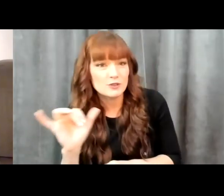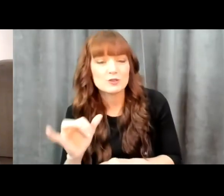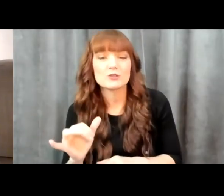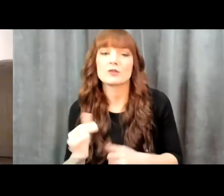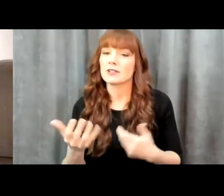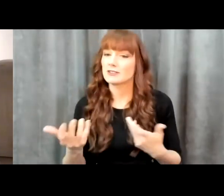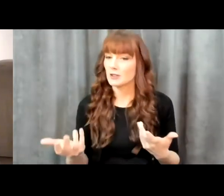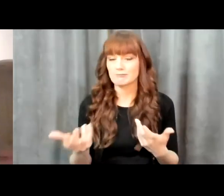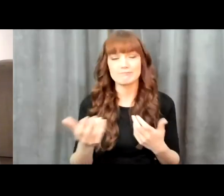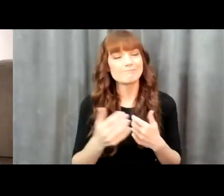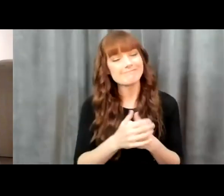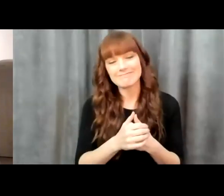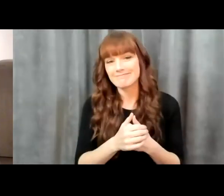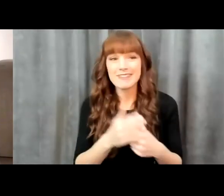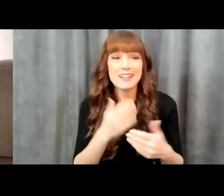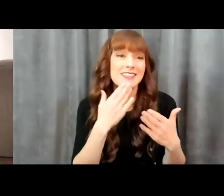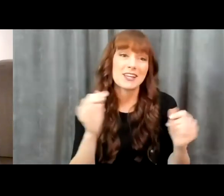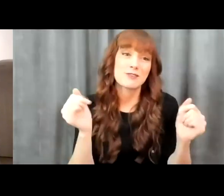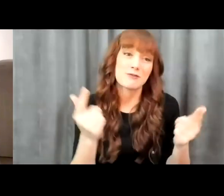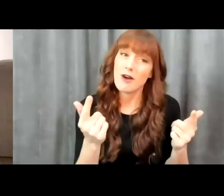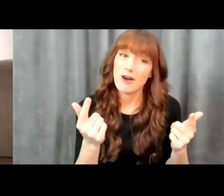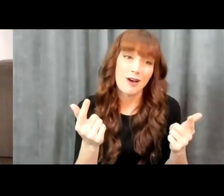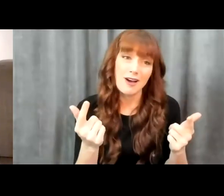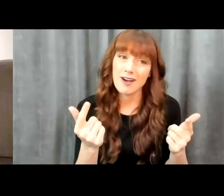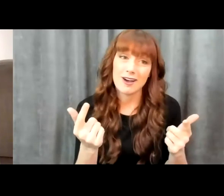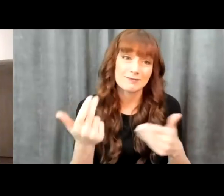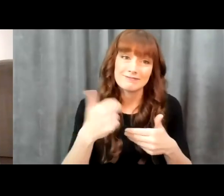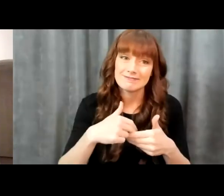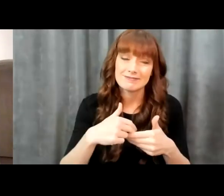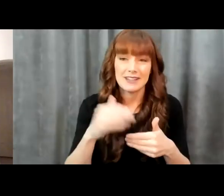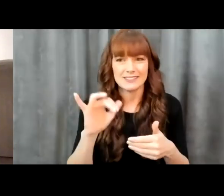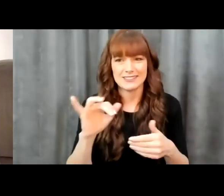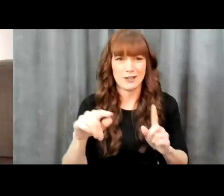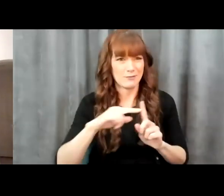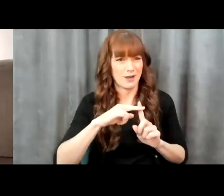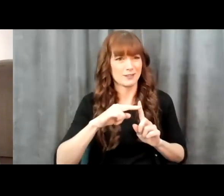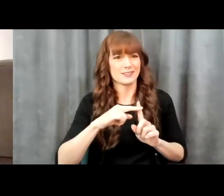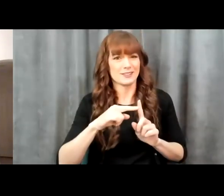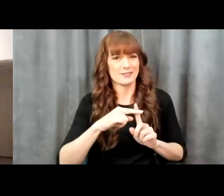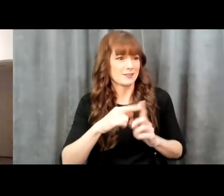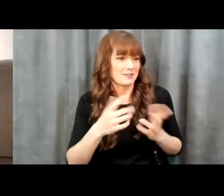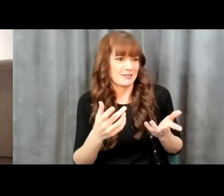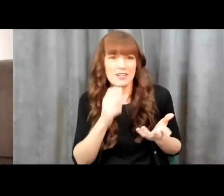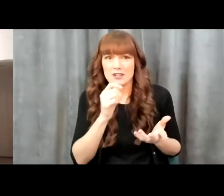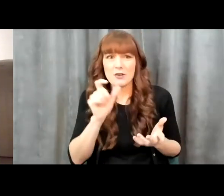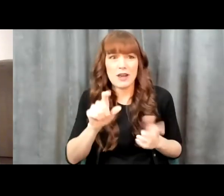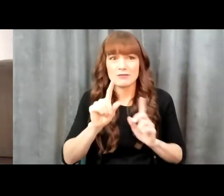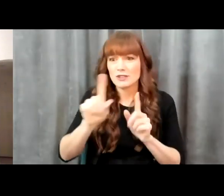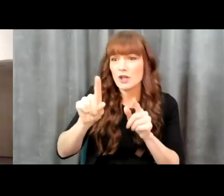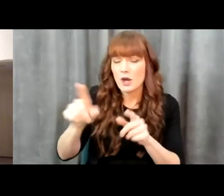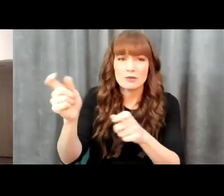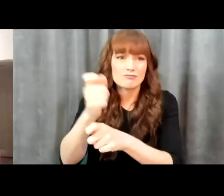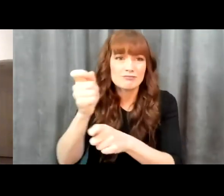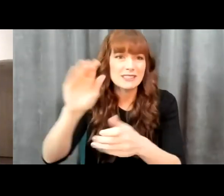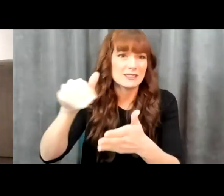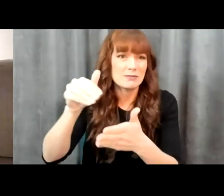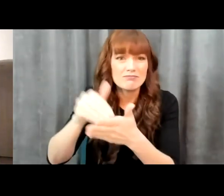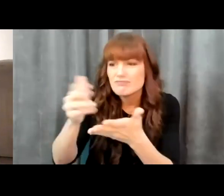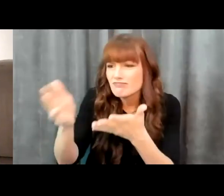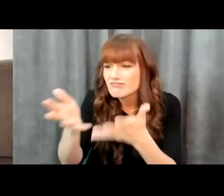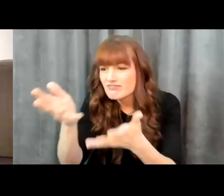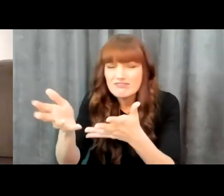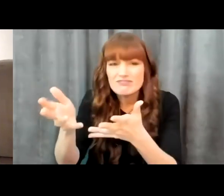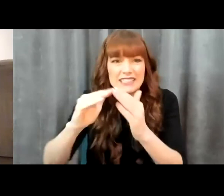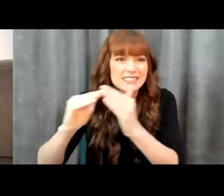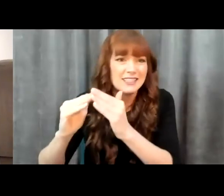And so thank you all for being a part of it. That's the other upside to this is you don't have to be at a festival in a certain city in a room that